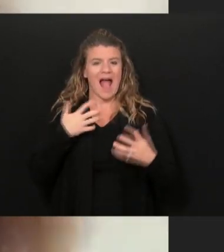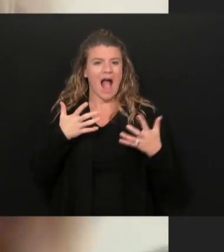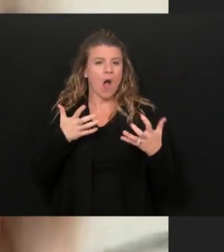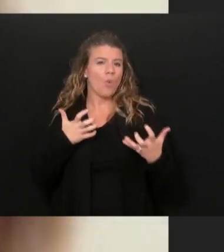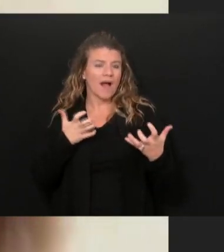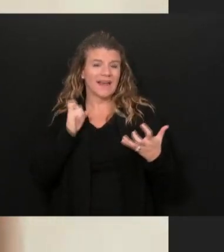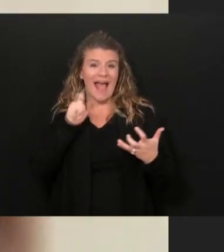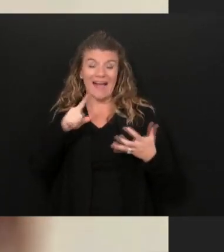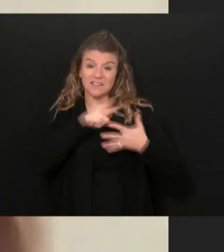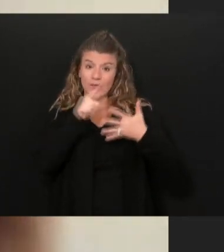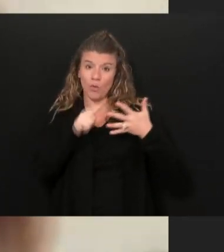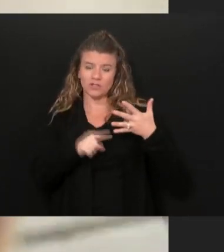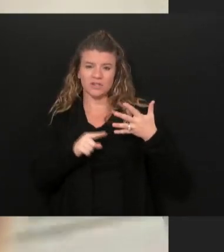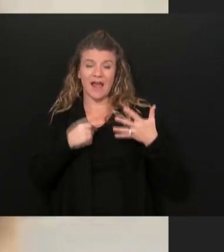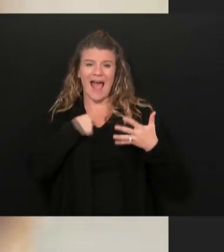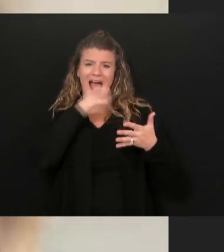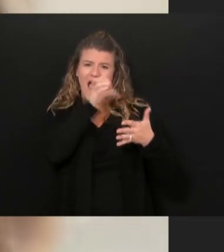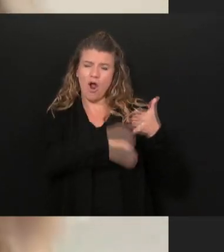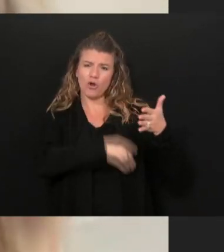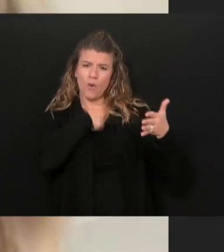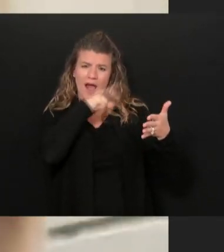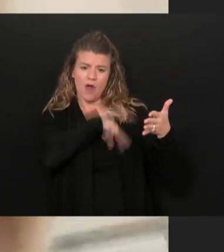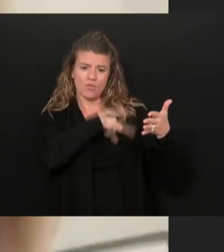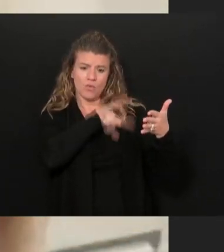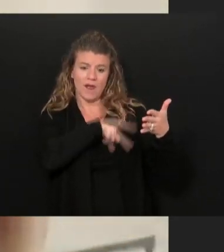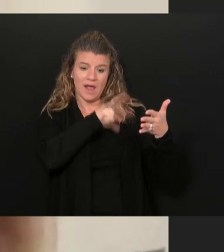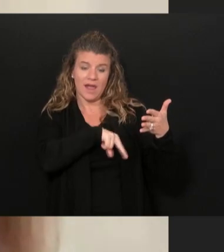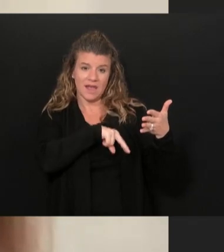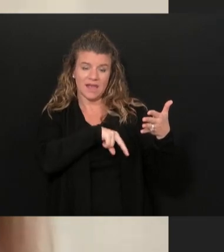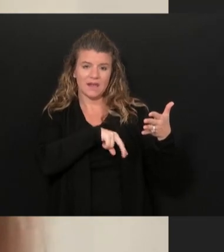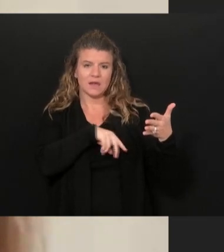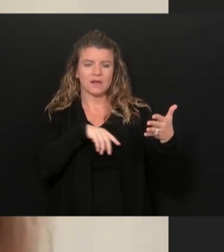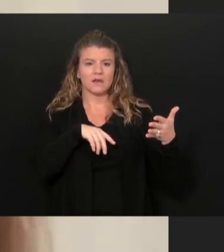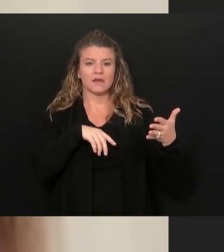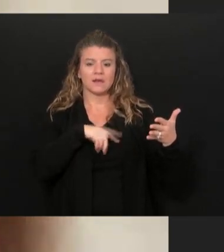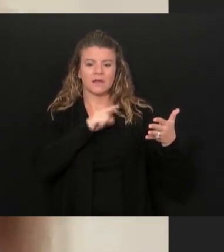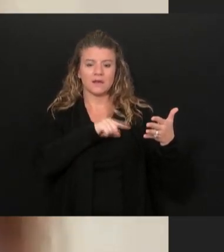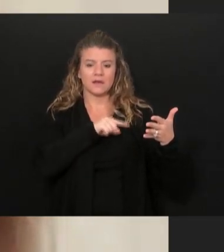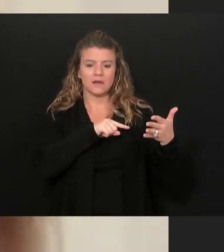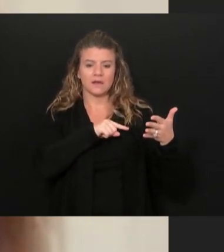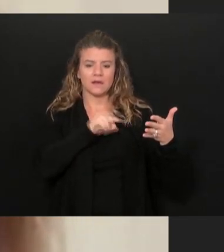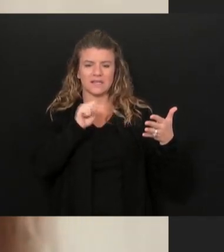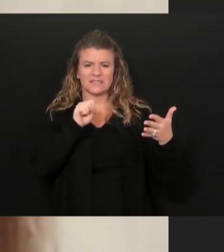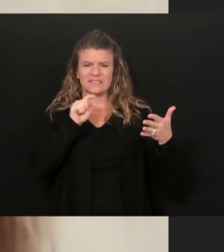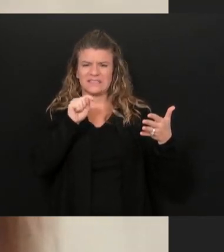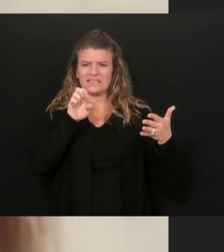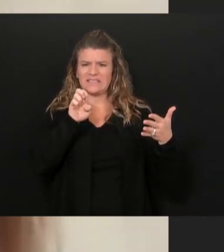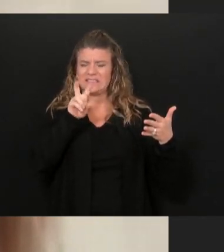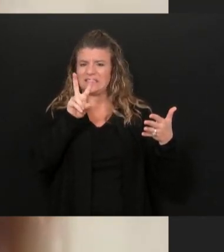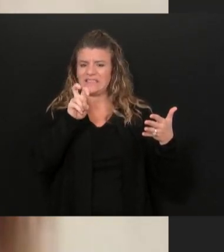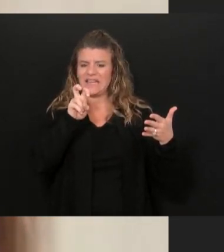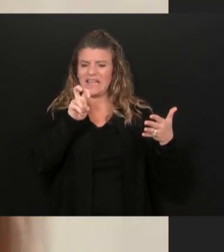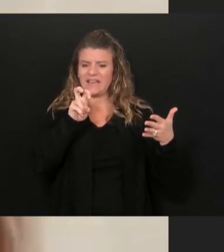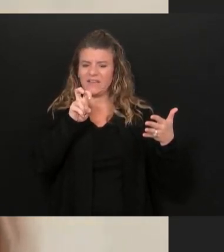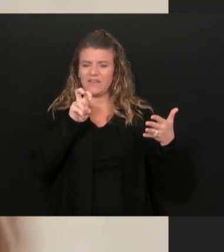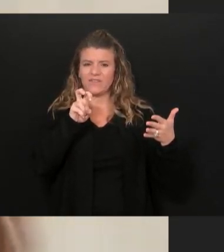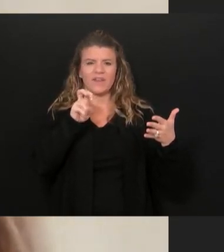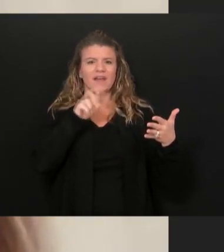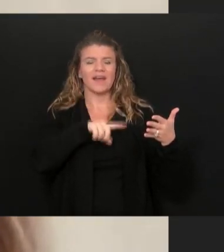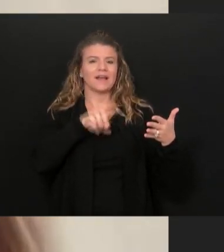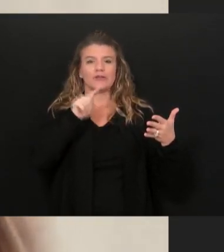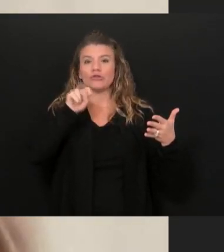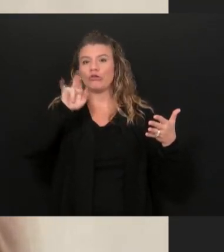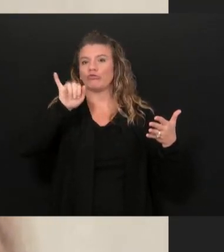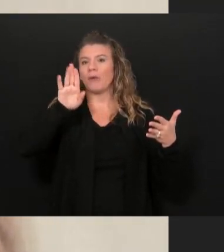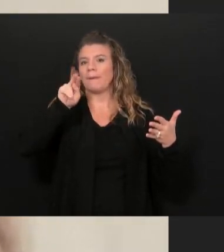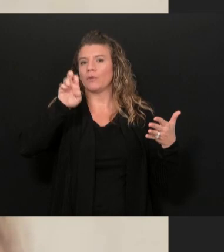a couple questions about an article I read in the Register Herald by Steve Keenan. I hope I said that right, with the Fayette Tribune.